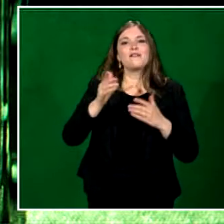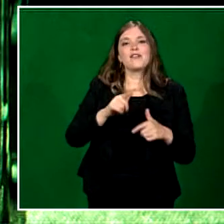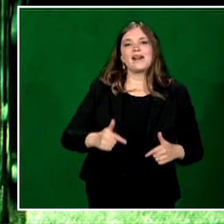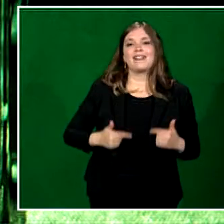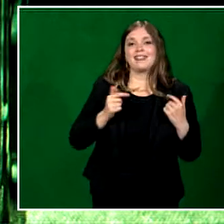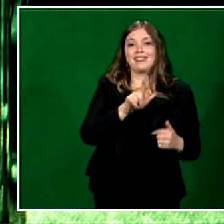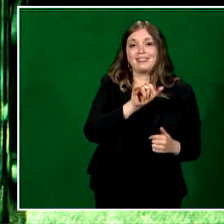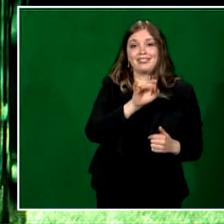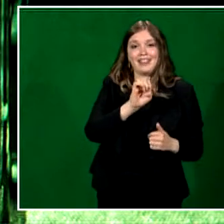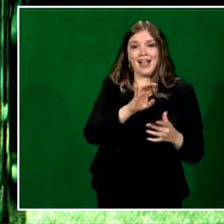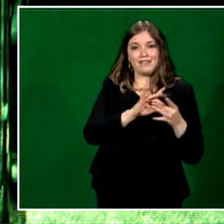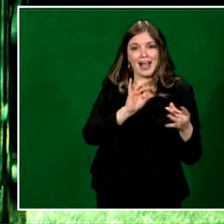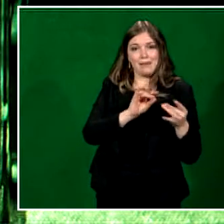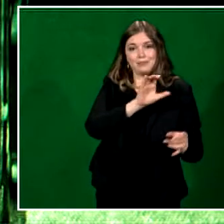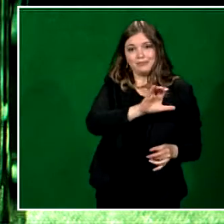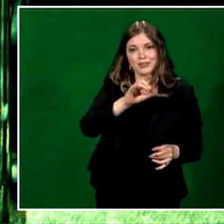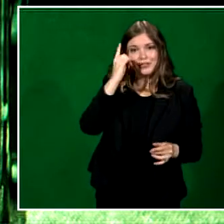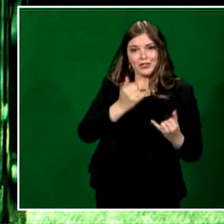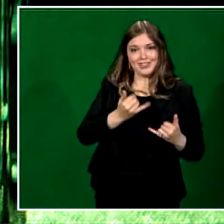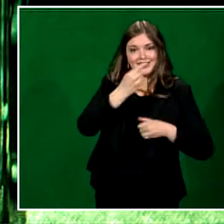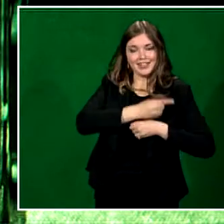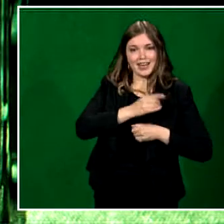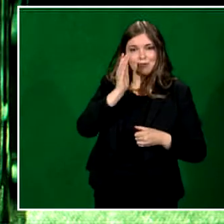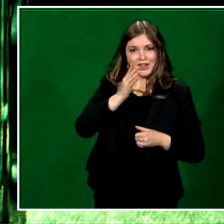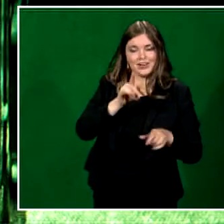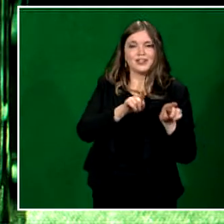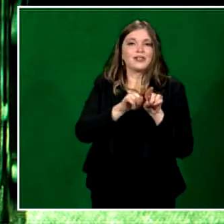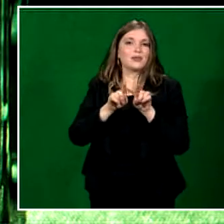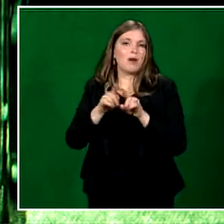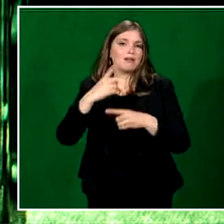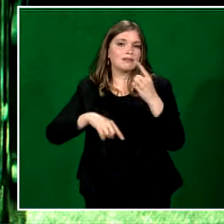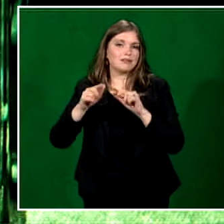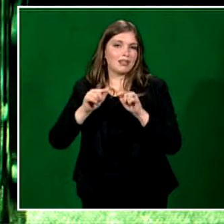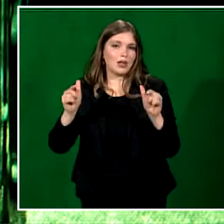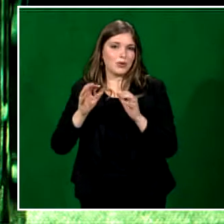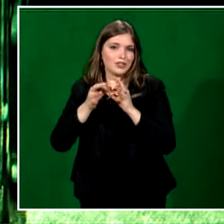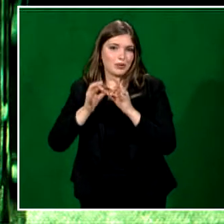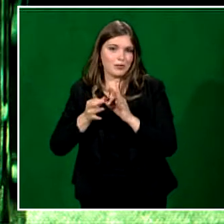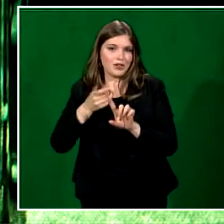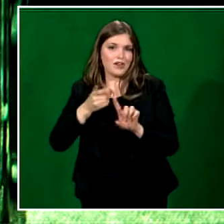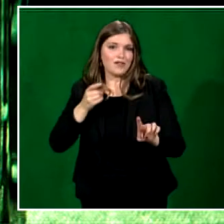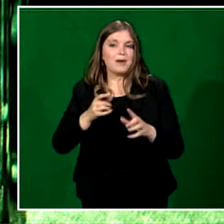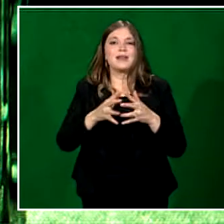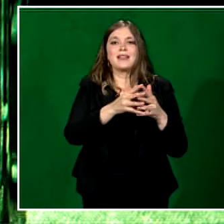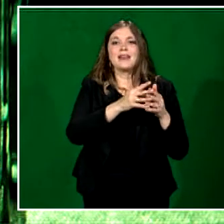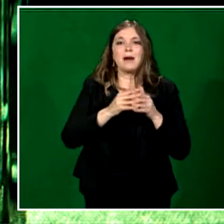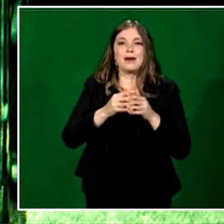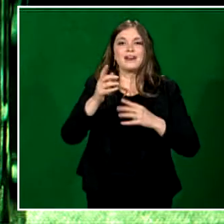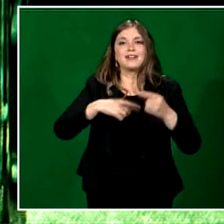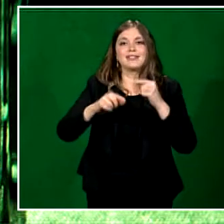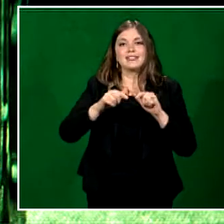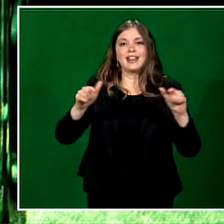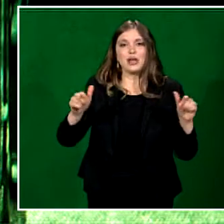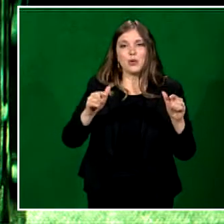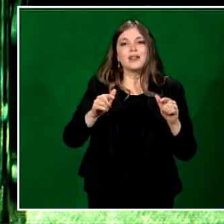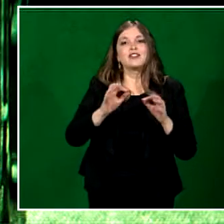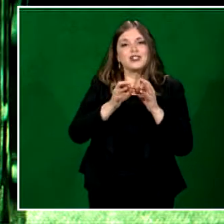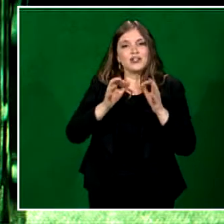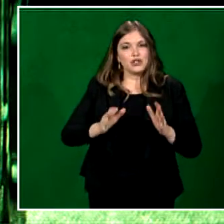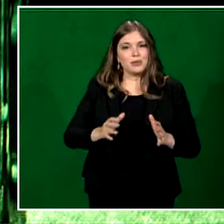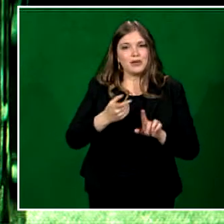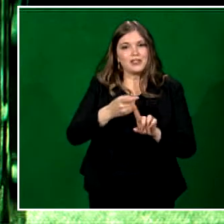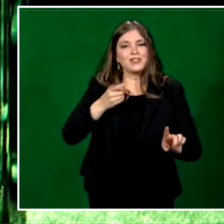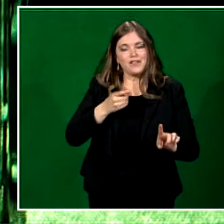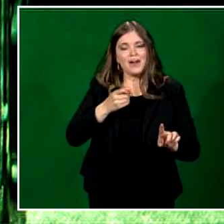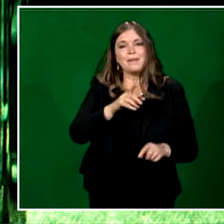today's presentations, as well as sign language interpretation, courtesy of the American Sign Language Interpreters from